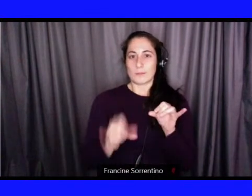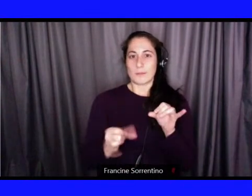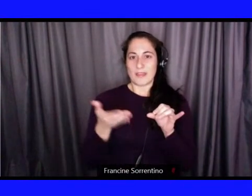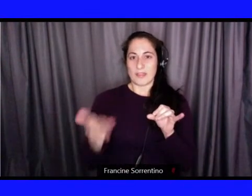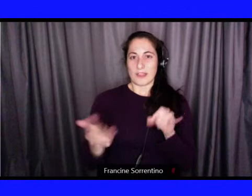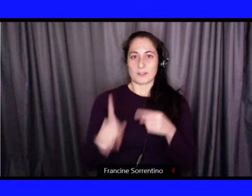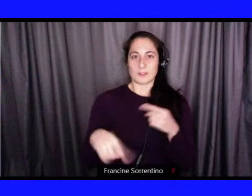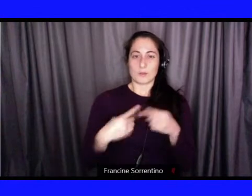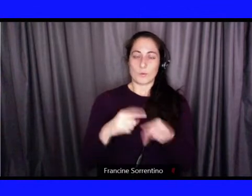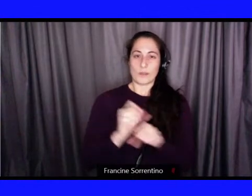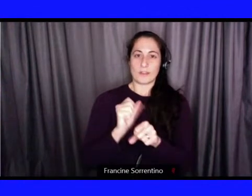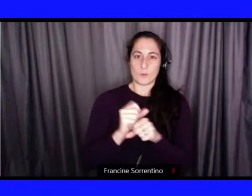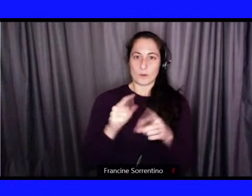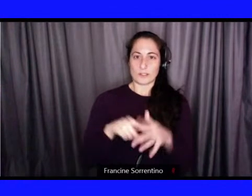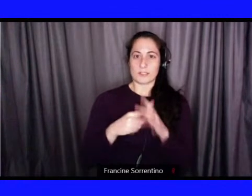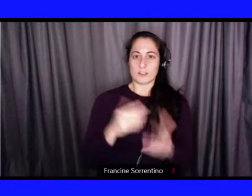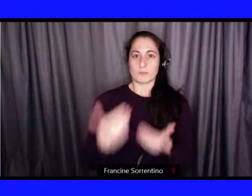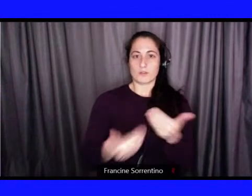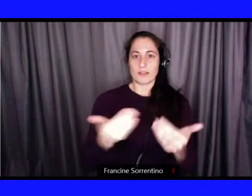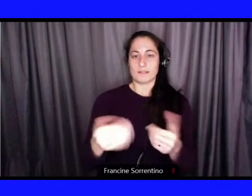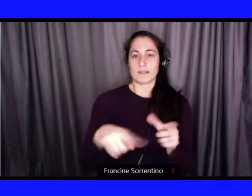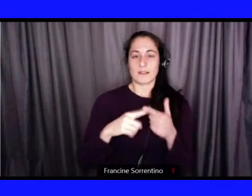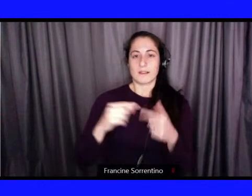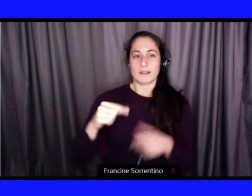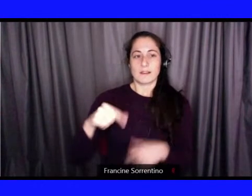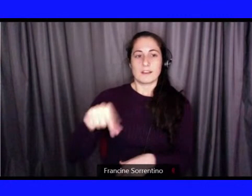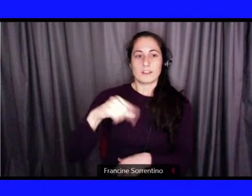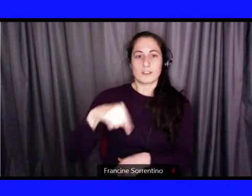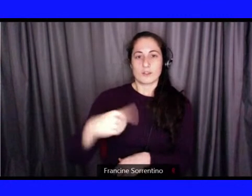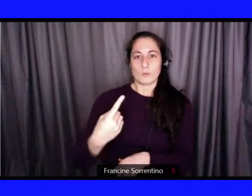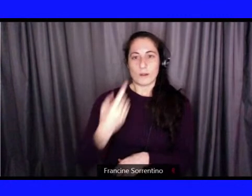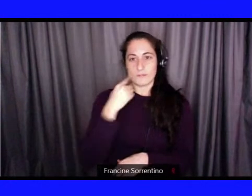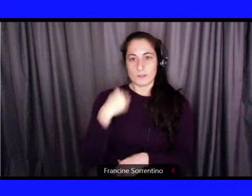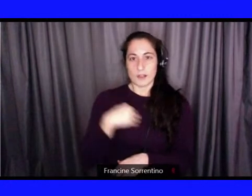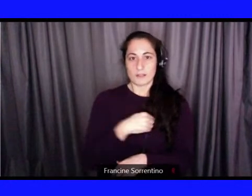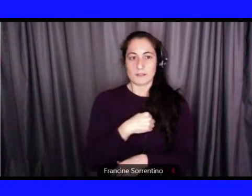possible. So those are our some of our positive trending measures.